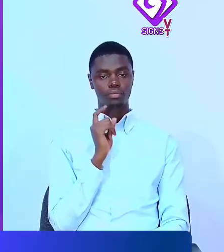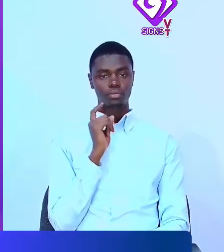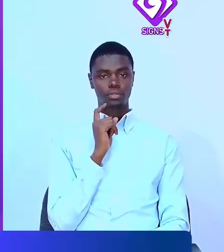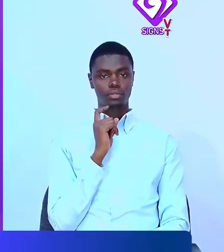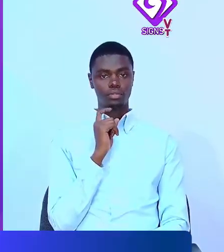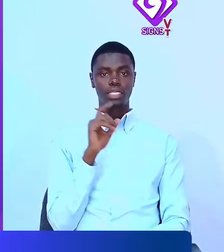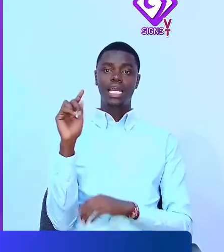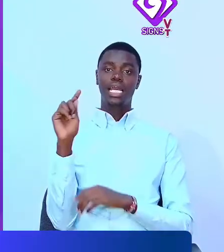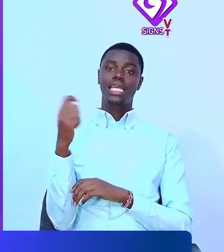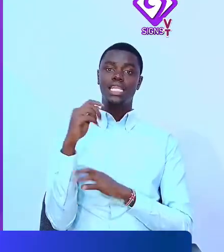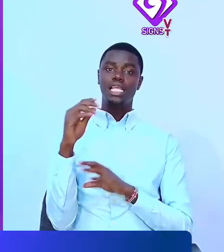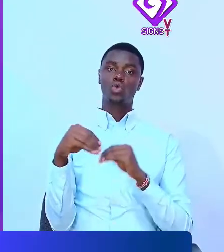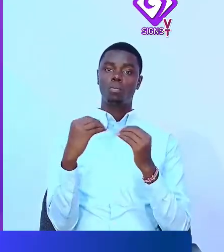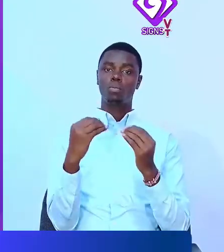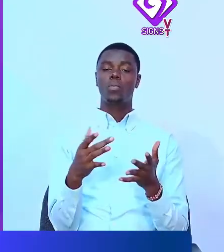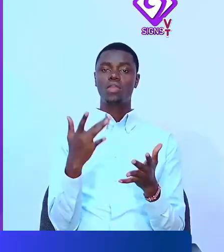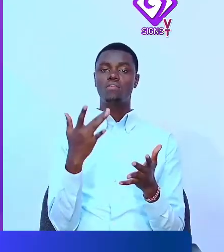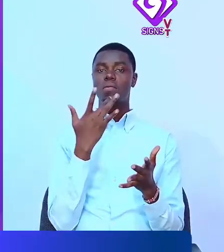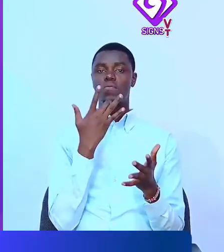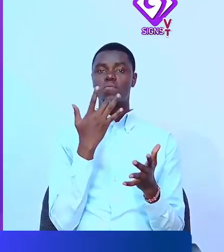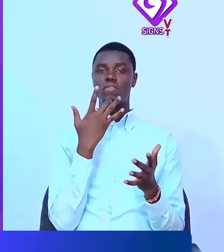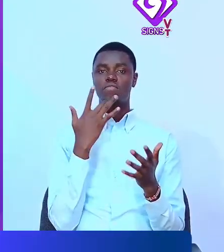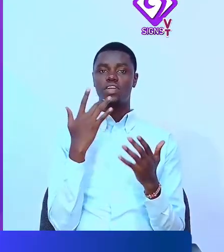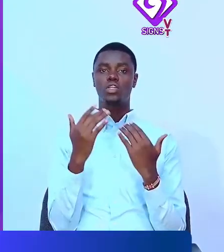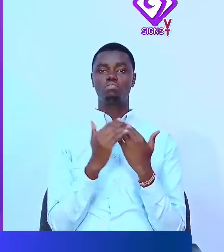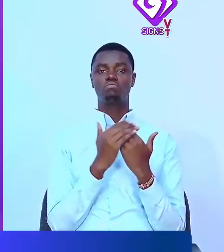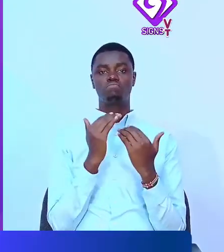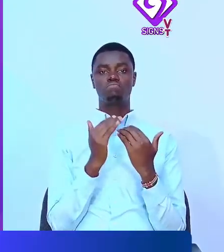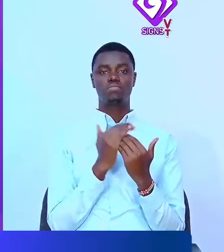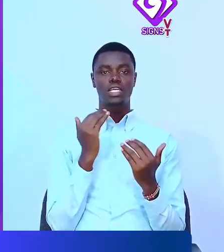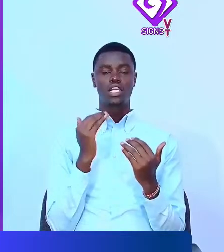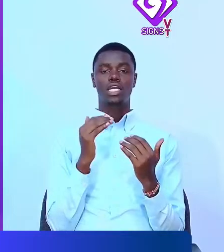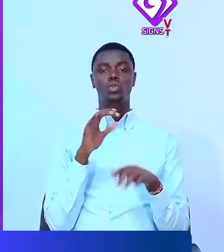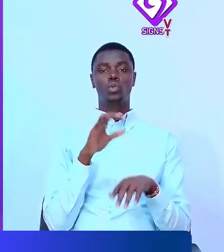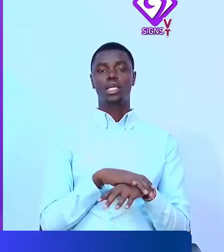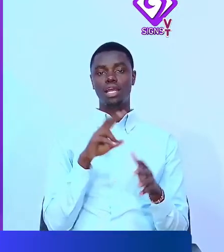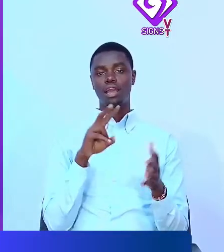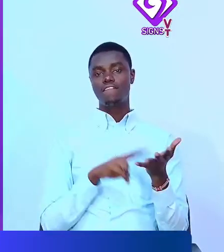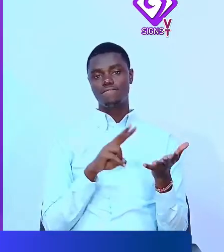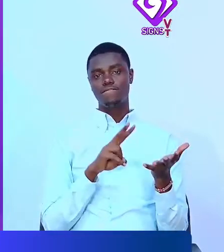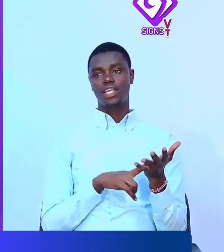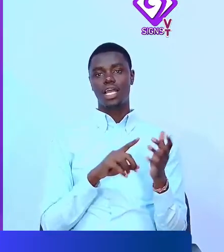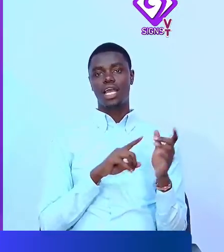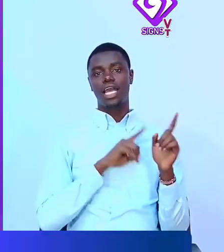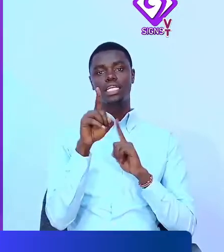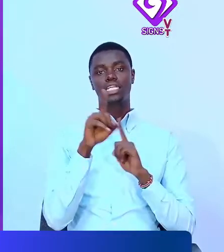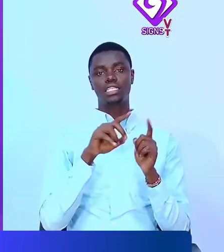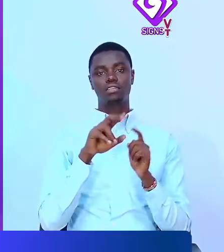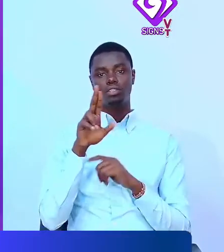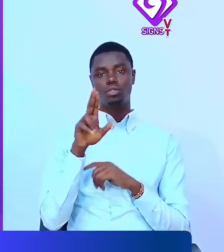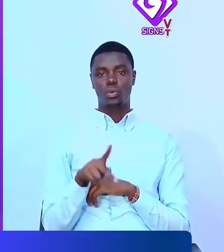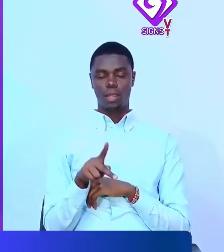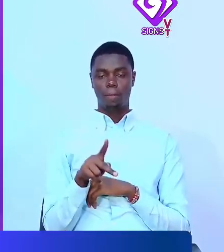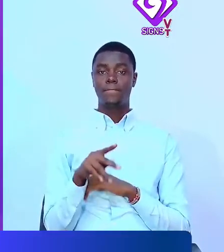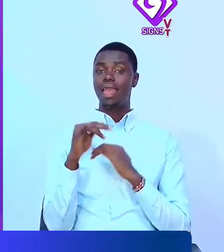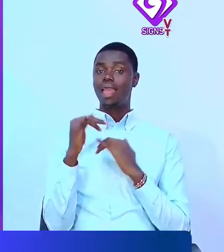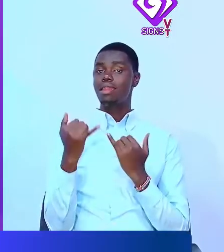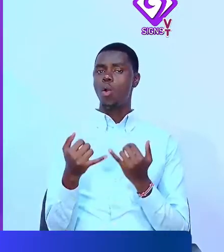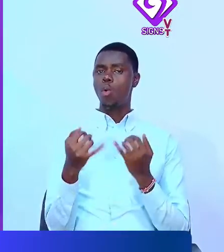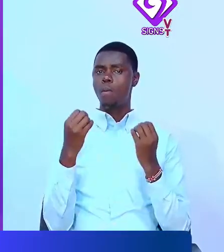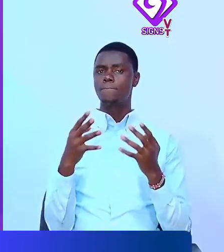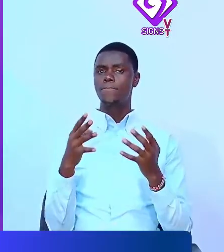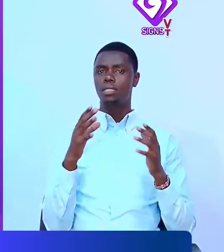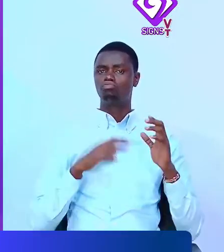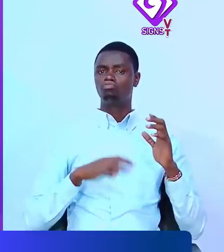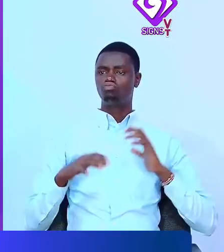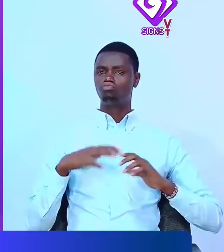Kenyans were given preferential treatment to get visas and to travel to UK. Now, many